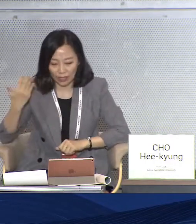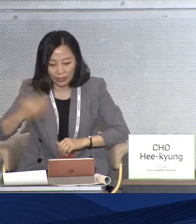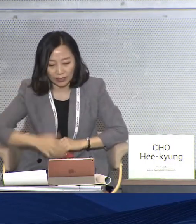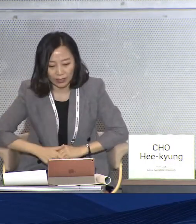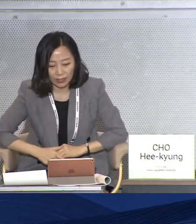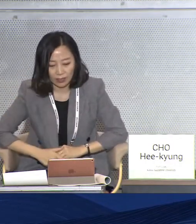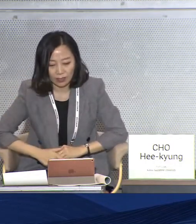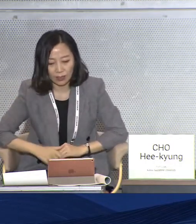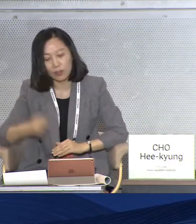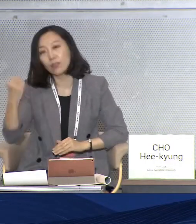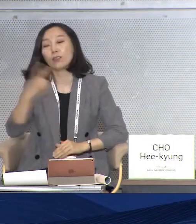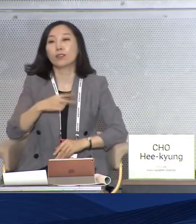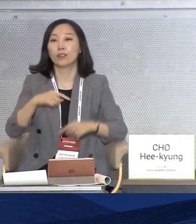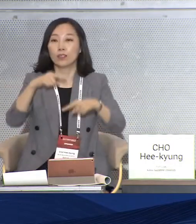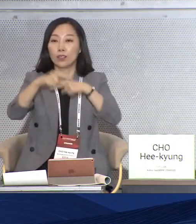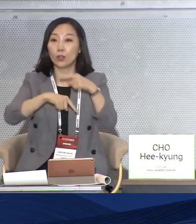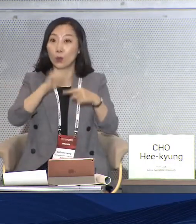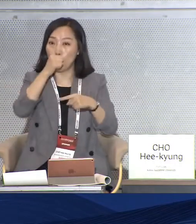the contents.